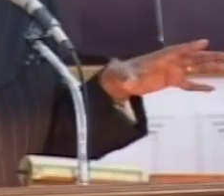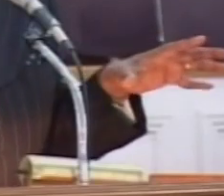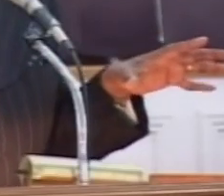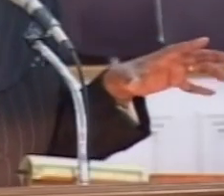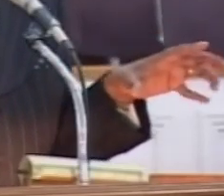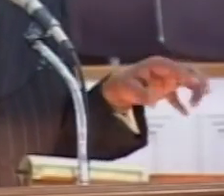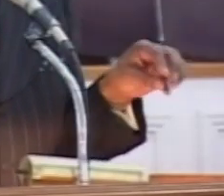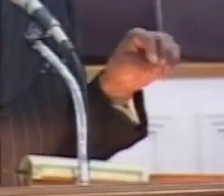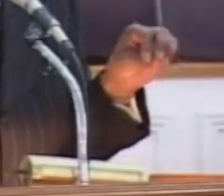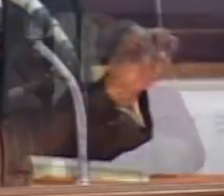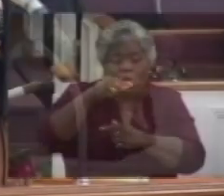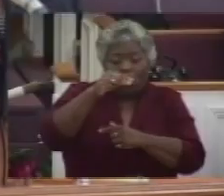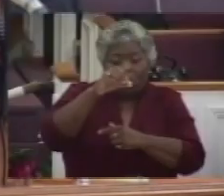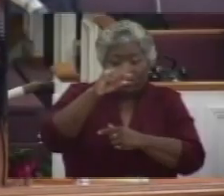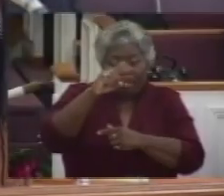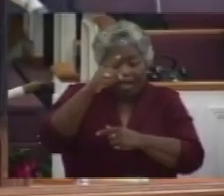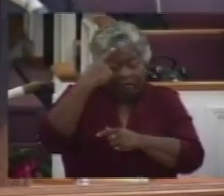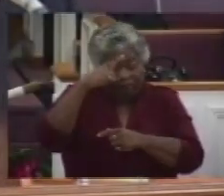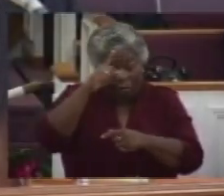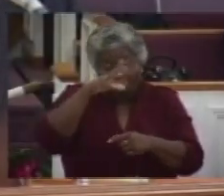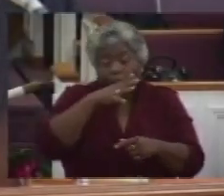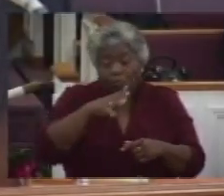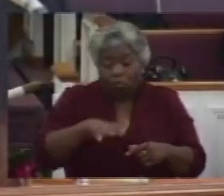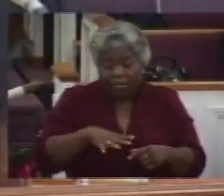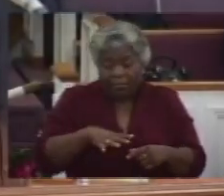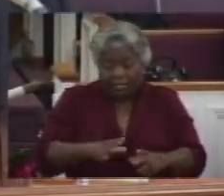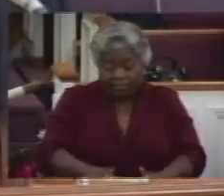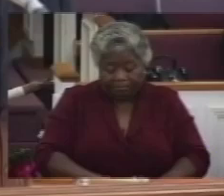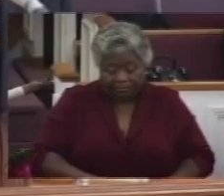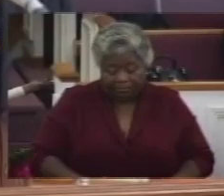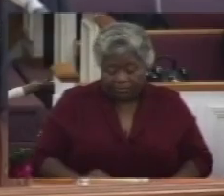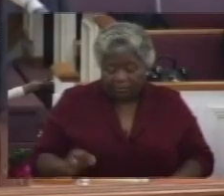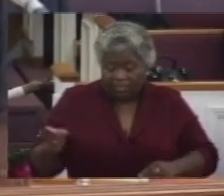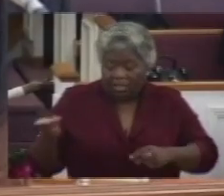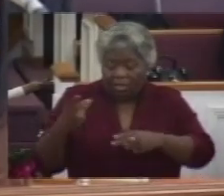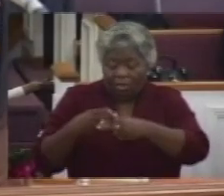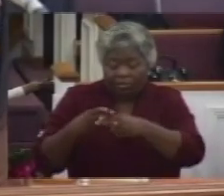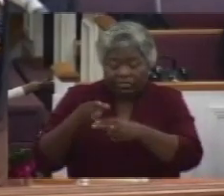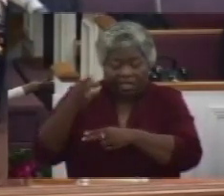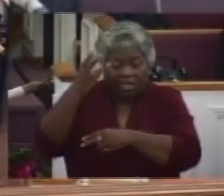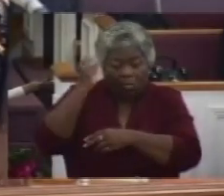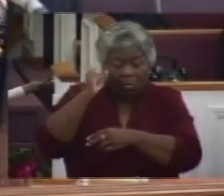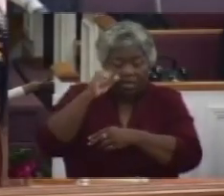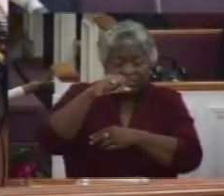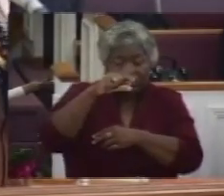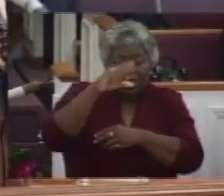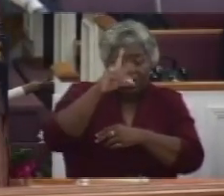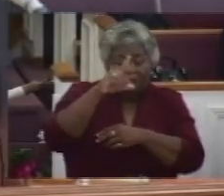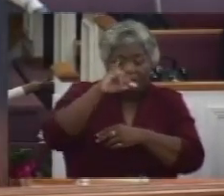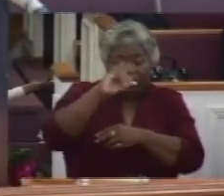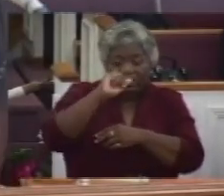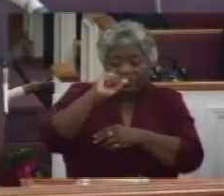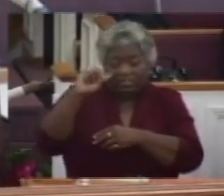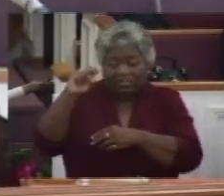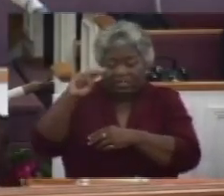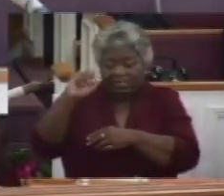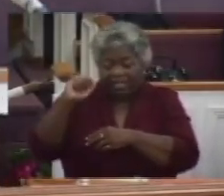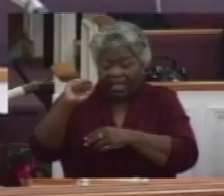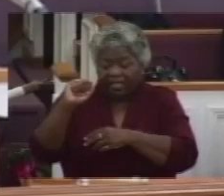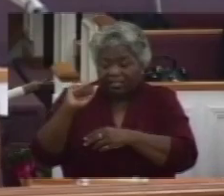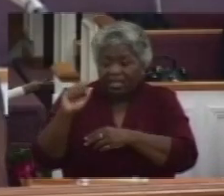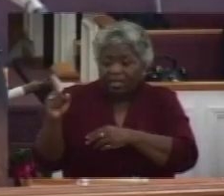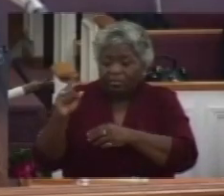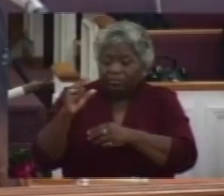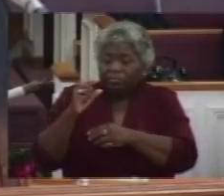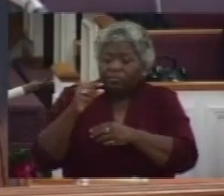a god for women, and her name was Diana. The Greeks,